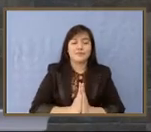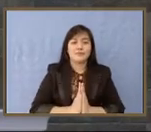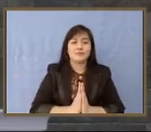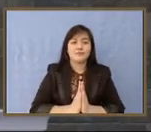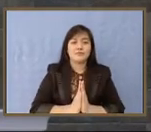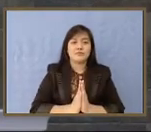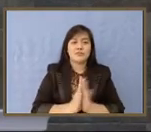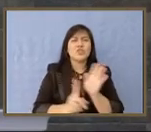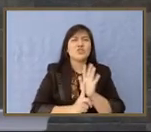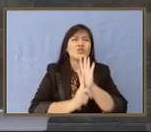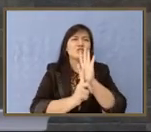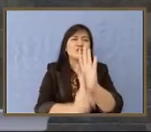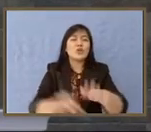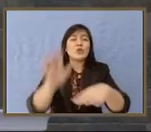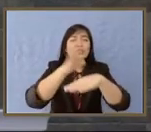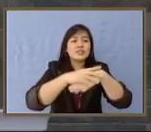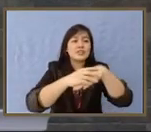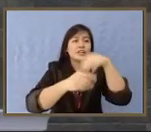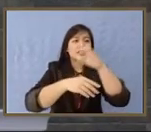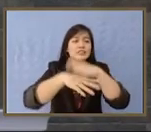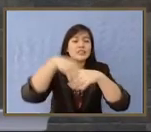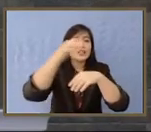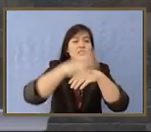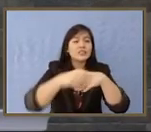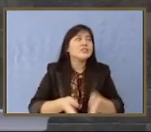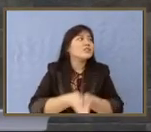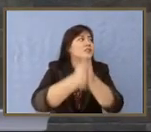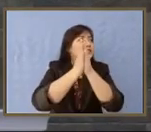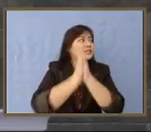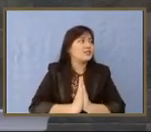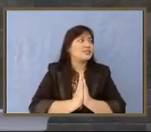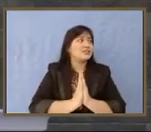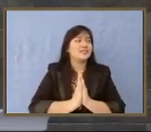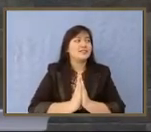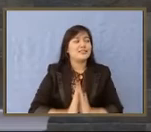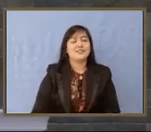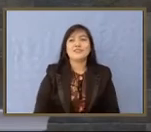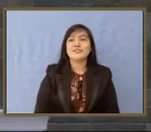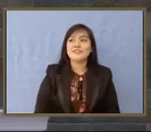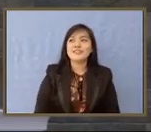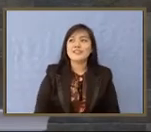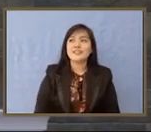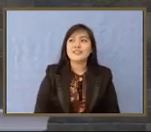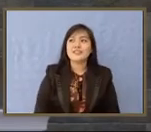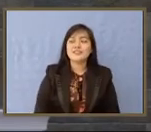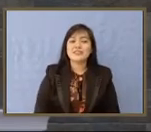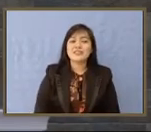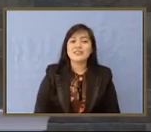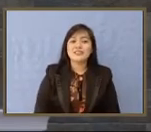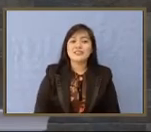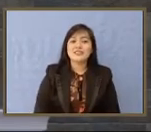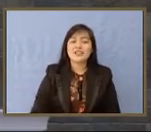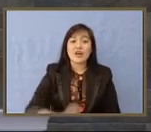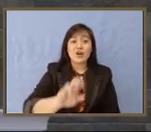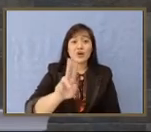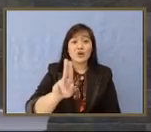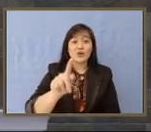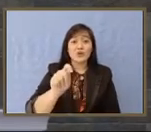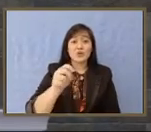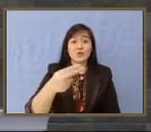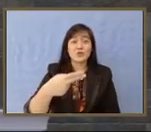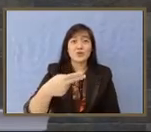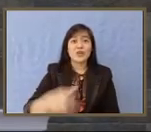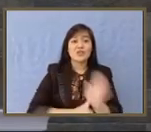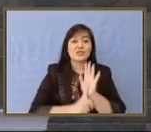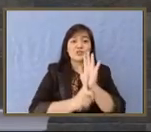appeal. Okay, Ruth's tender appeal. Makikita naman po natin dito si Ruth as the virtuous suppliant.